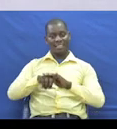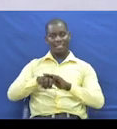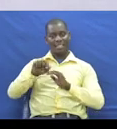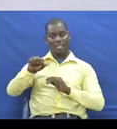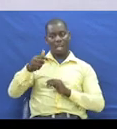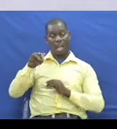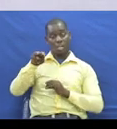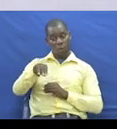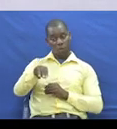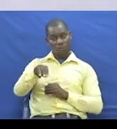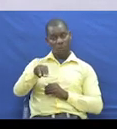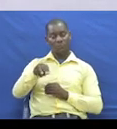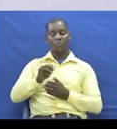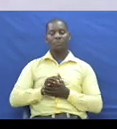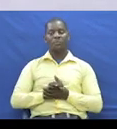this atom.